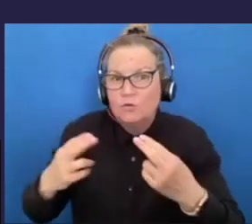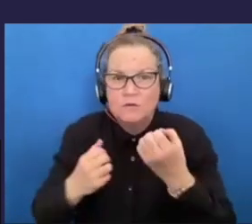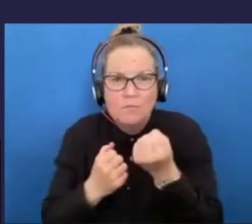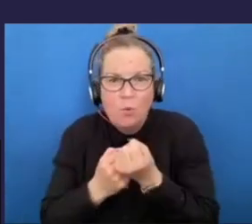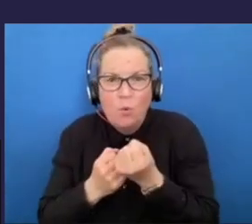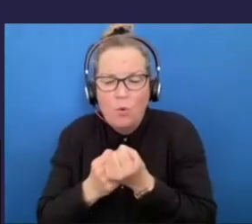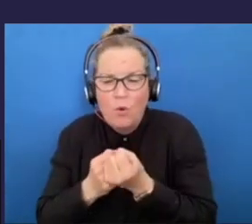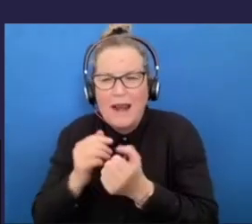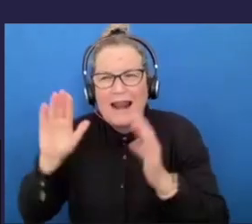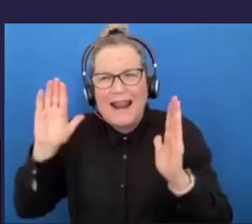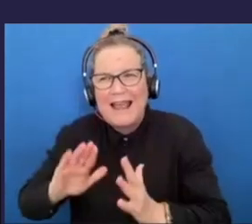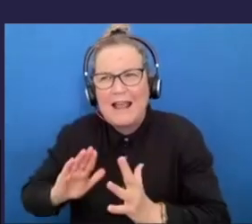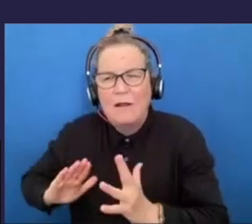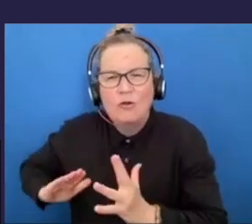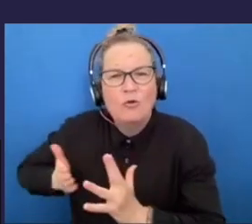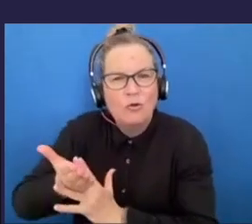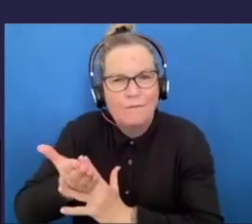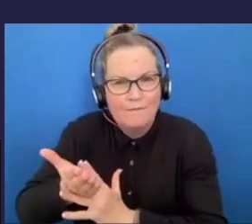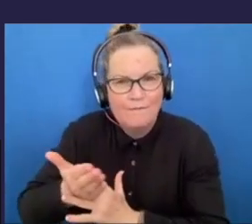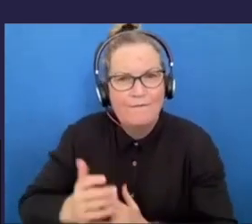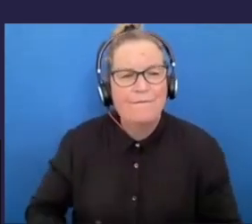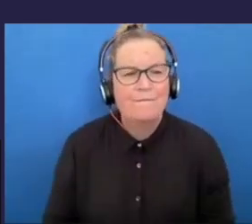intrusive.